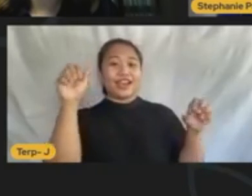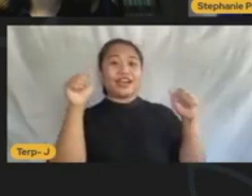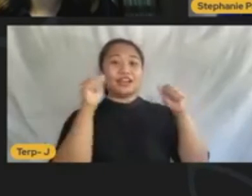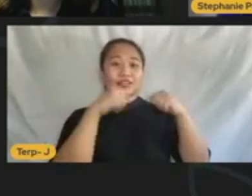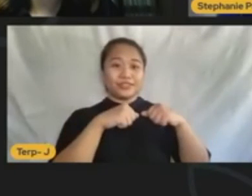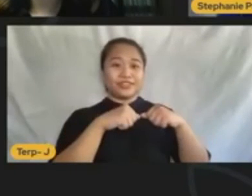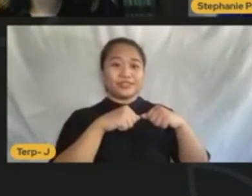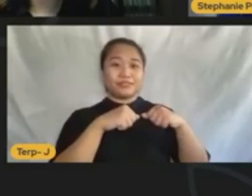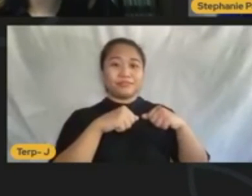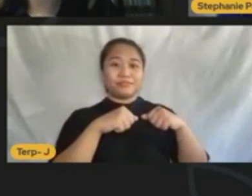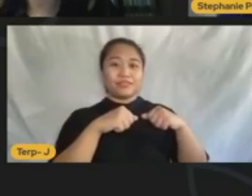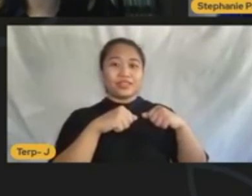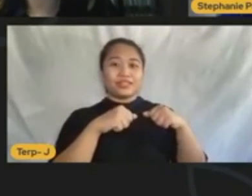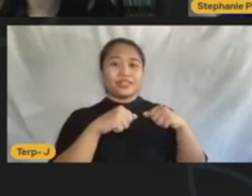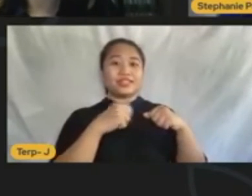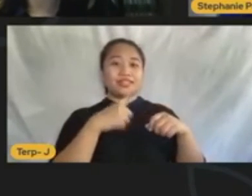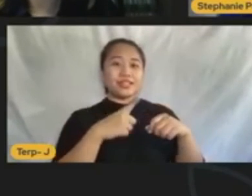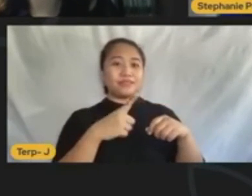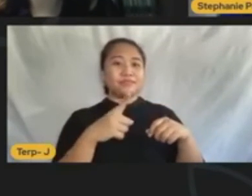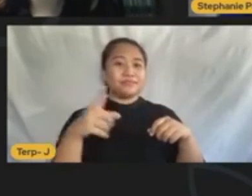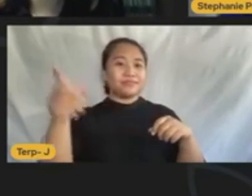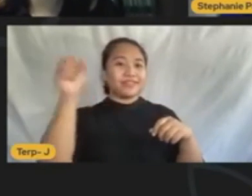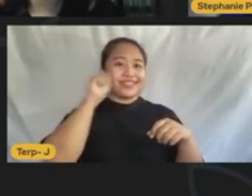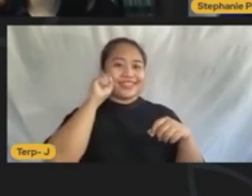Ms. Yuson said earlier, but